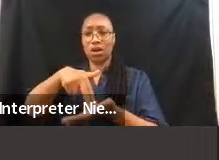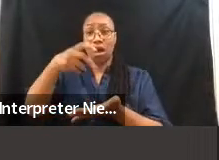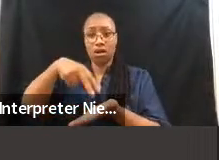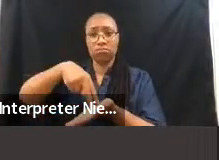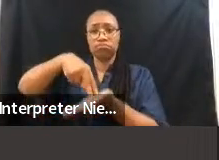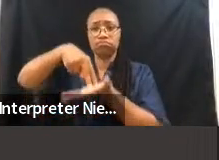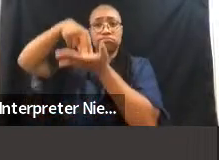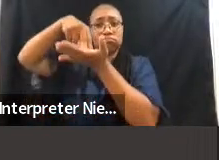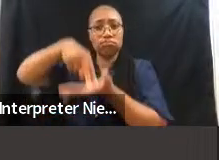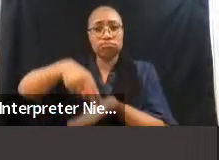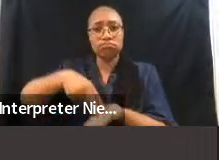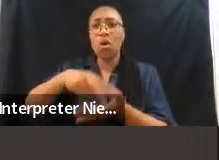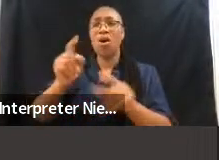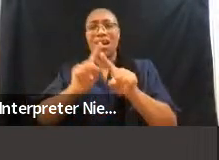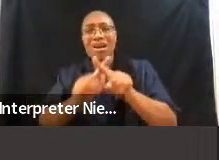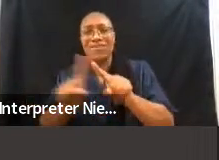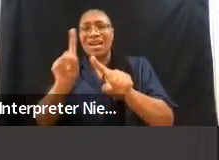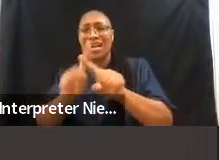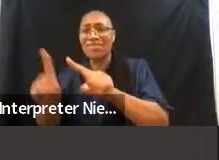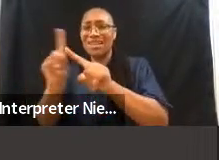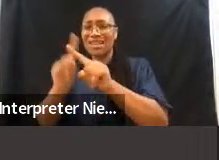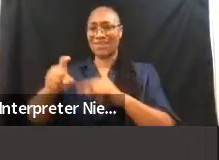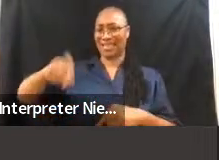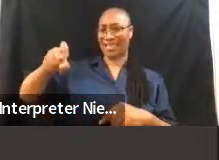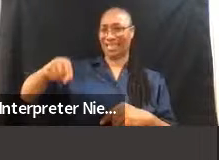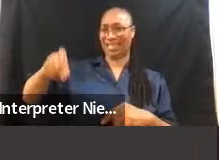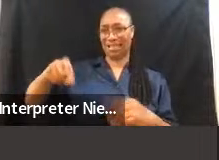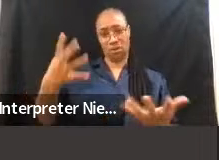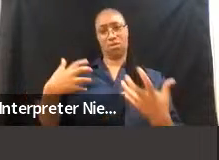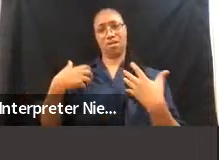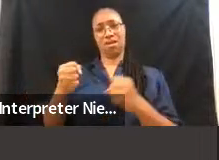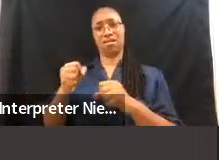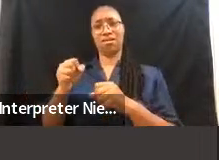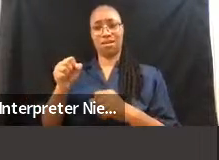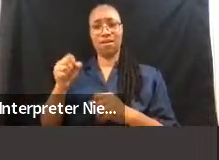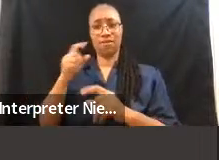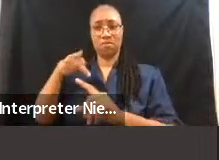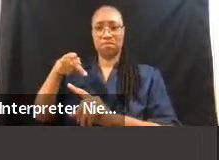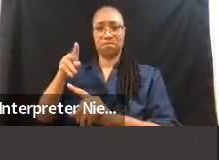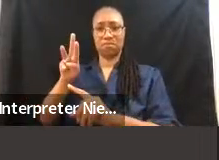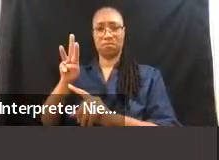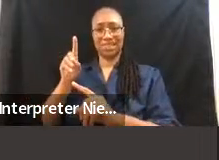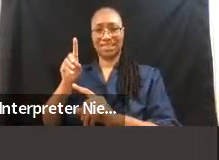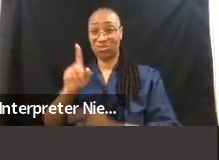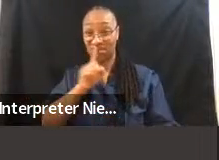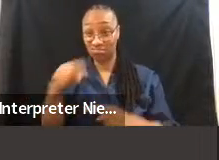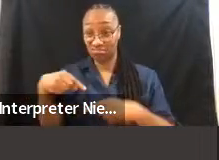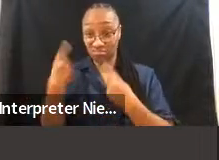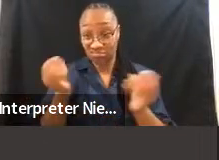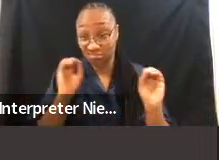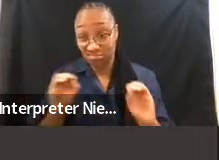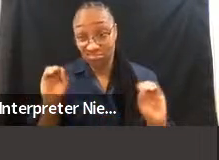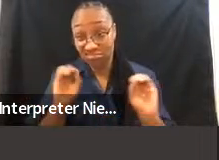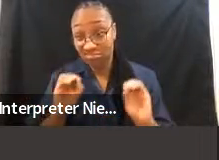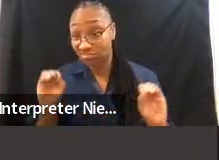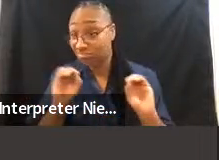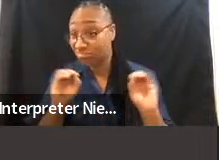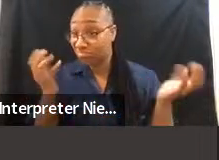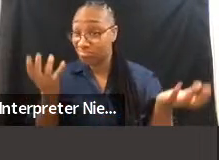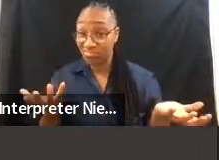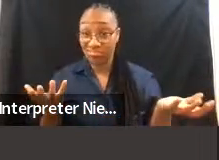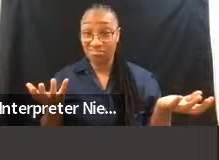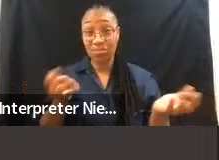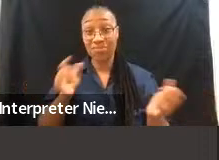people with mobility disabilities will remain less likely to receive recommended preventive healthcare